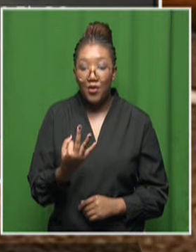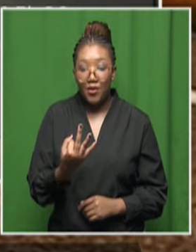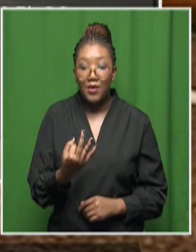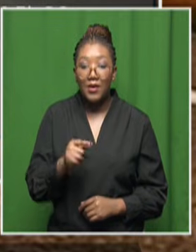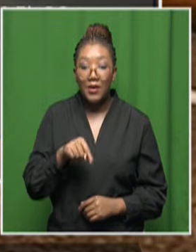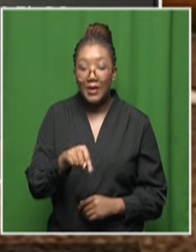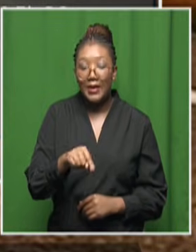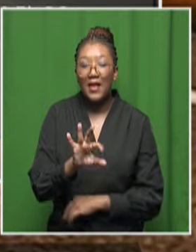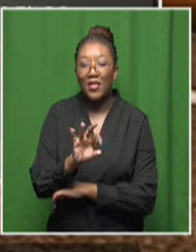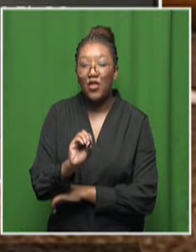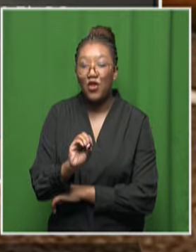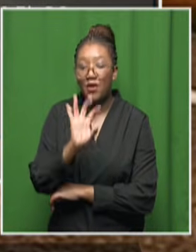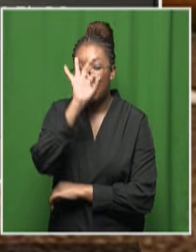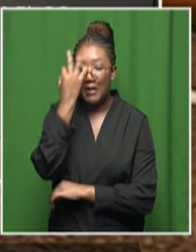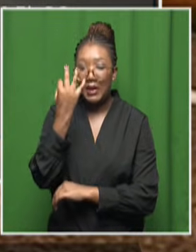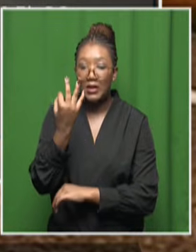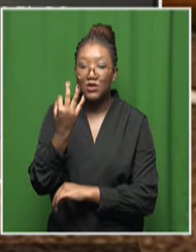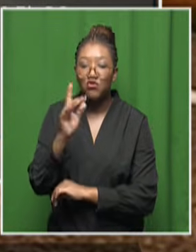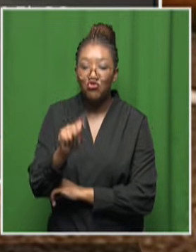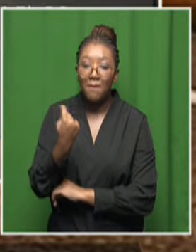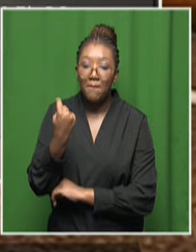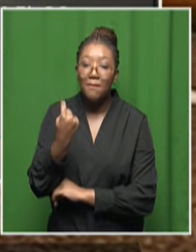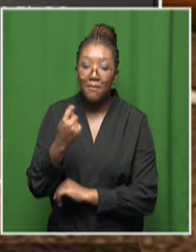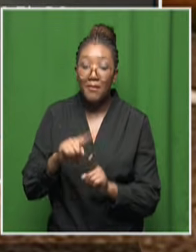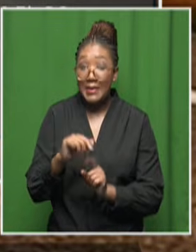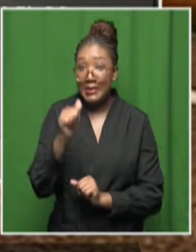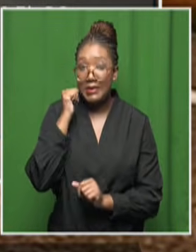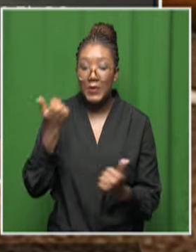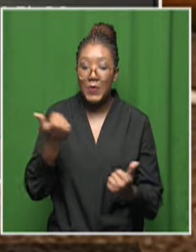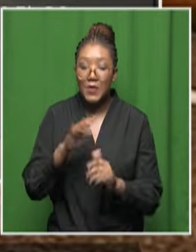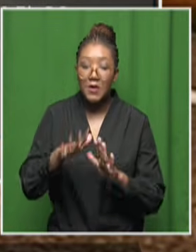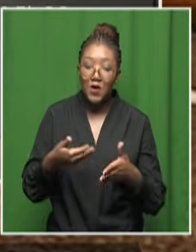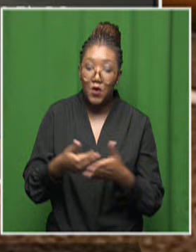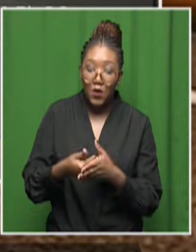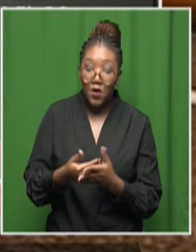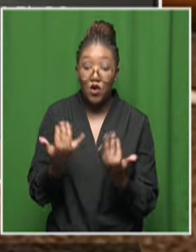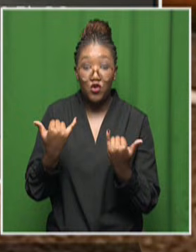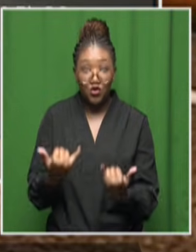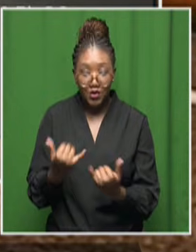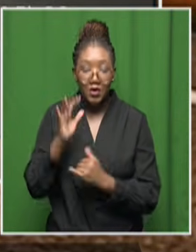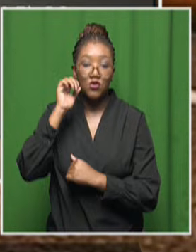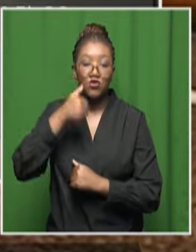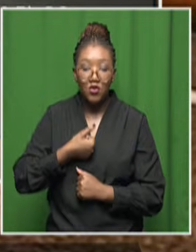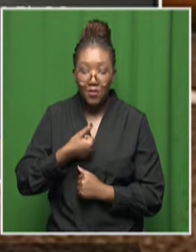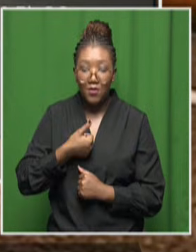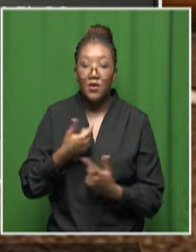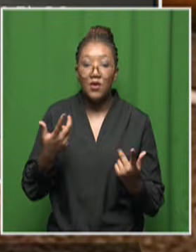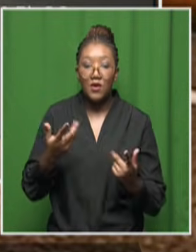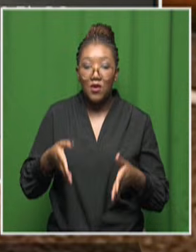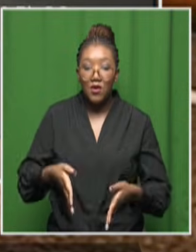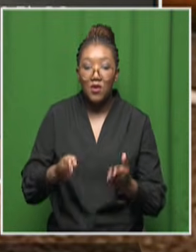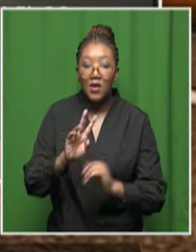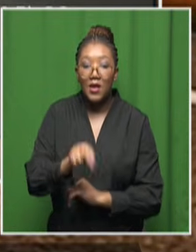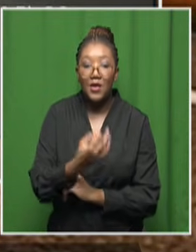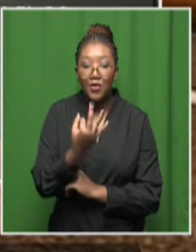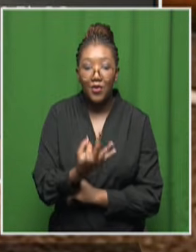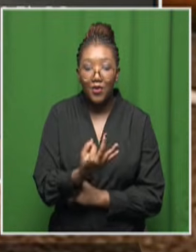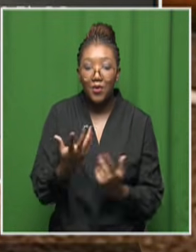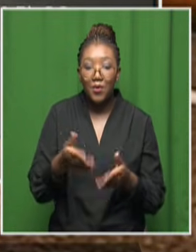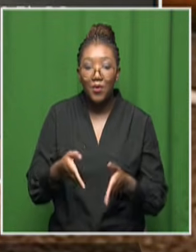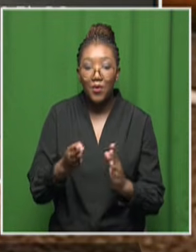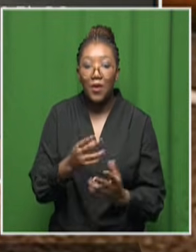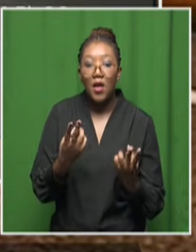only a 30-minute closure. It happened yesterday. It'll happen again today, and it'll happen tomorrow as well. It's that section of the M3 between New